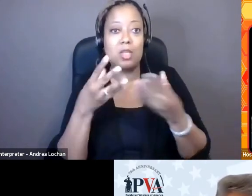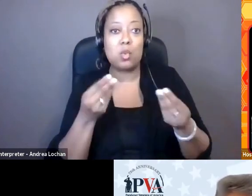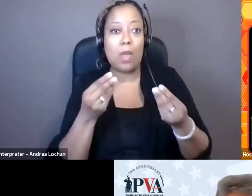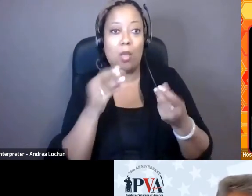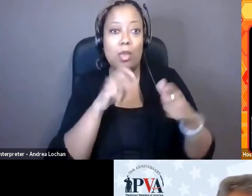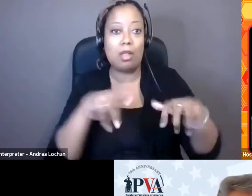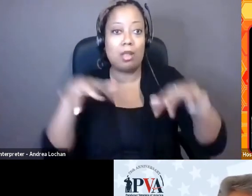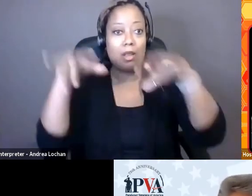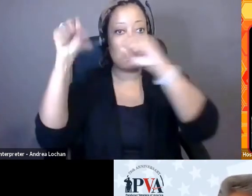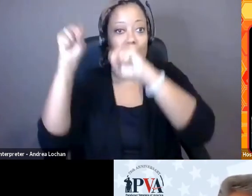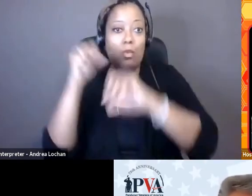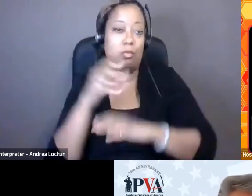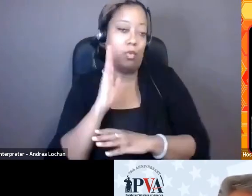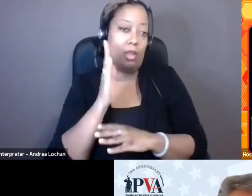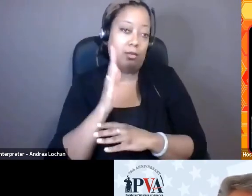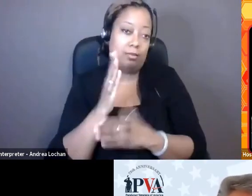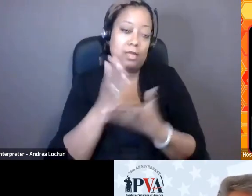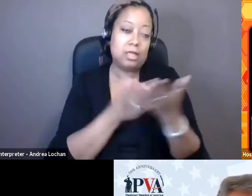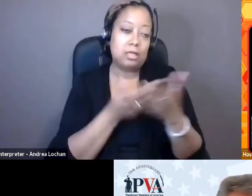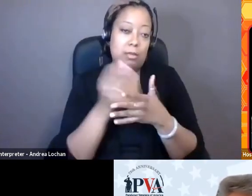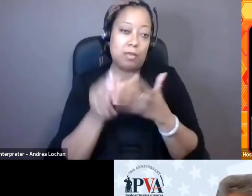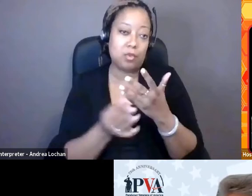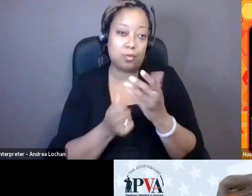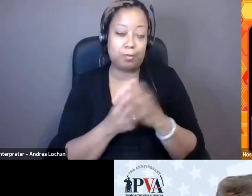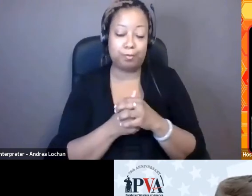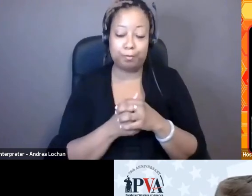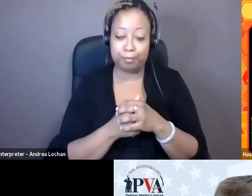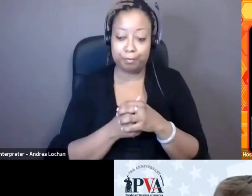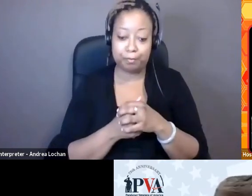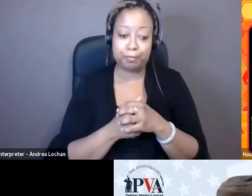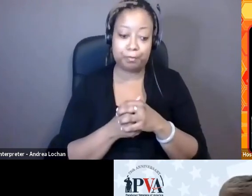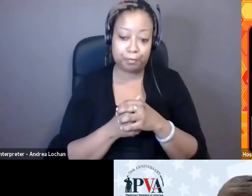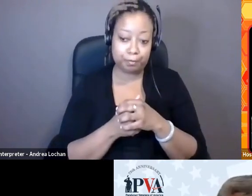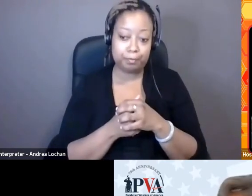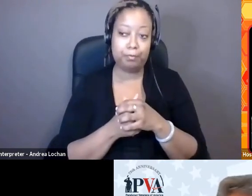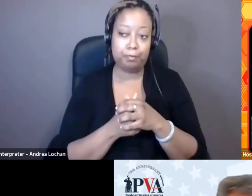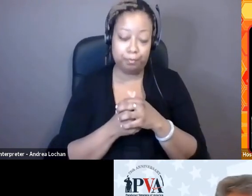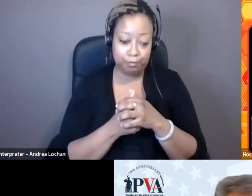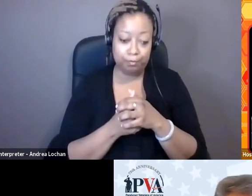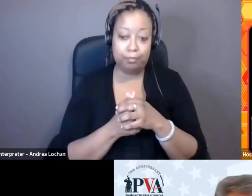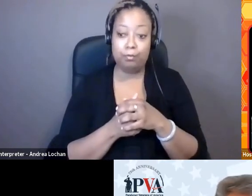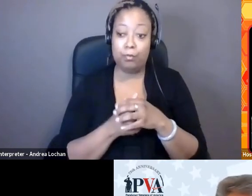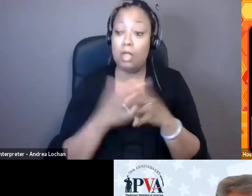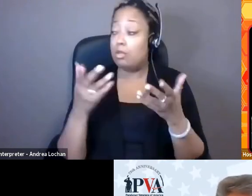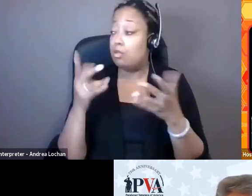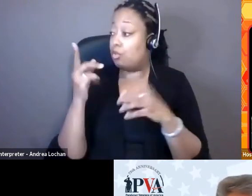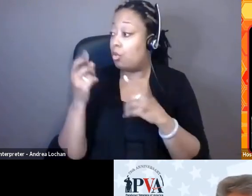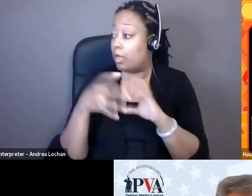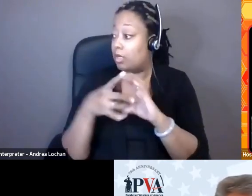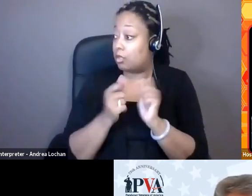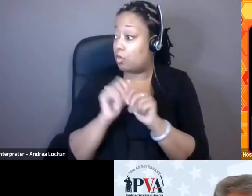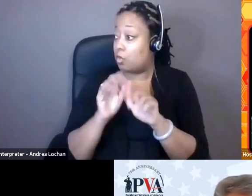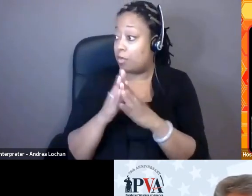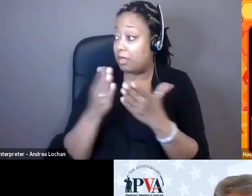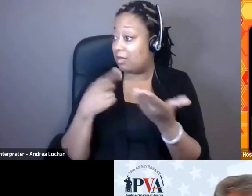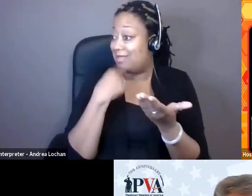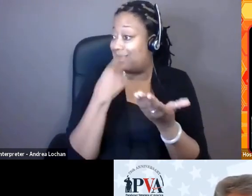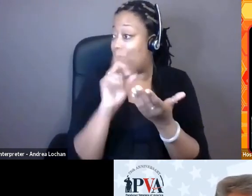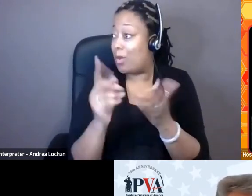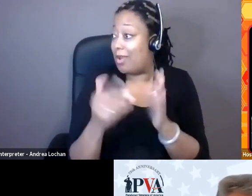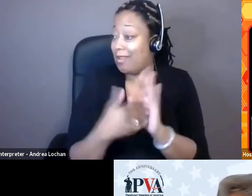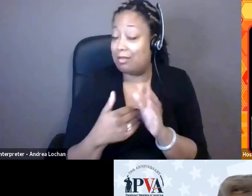certain conditions. So those are some of the options. Okay. Sounds good. A lot of questions, Mark, about the book. About can you let them know where to get the book at